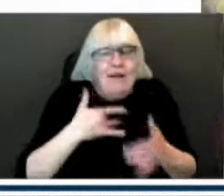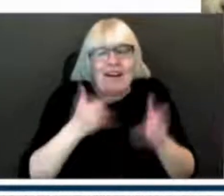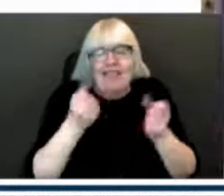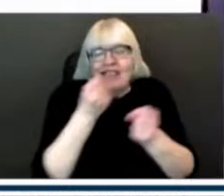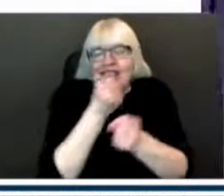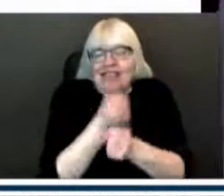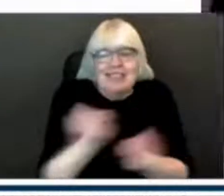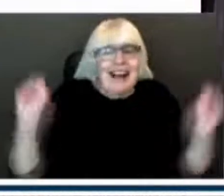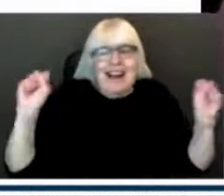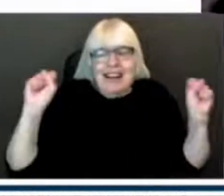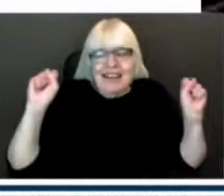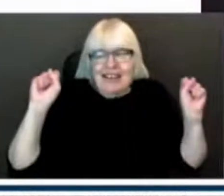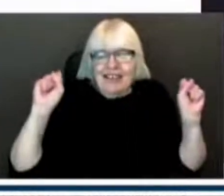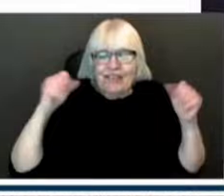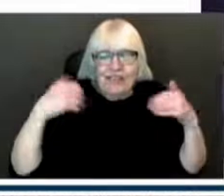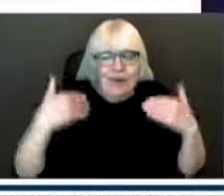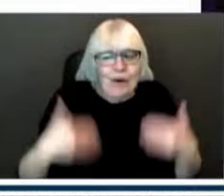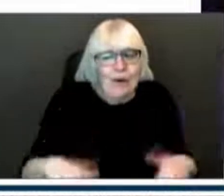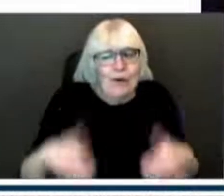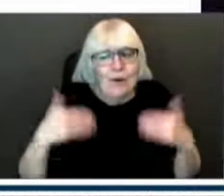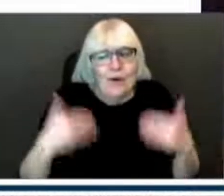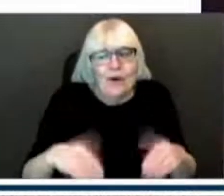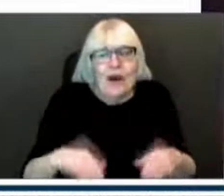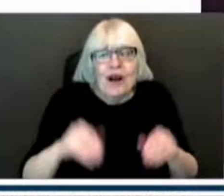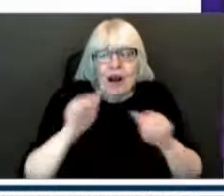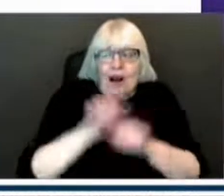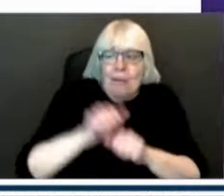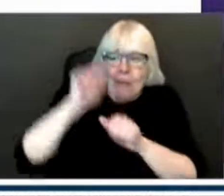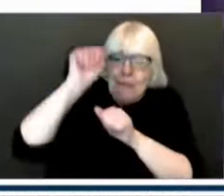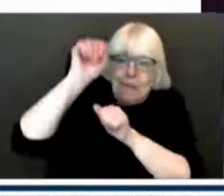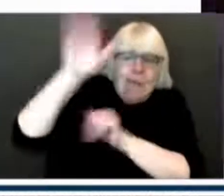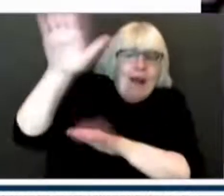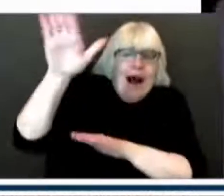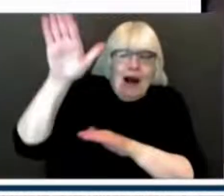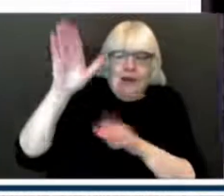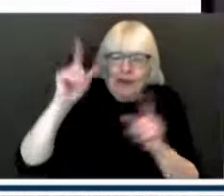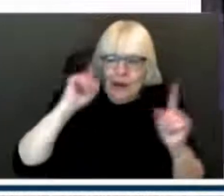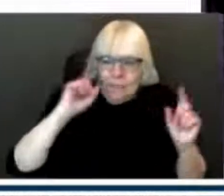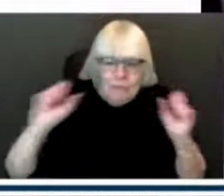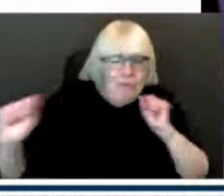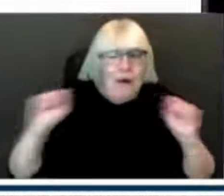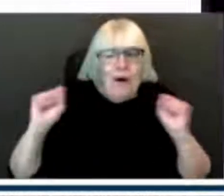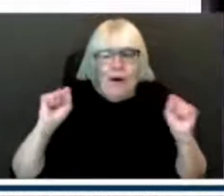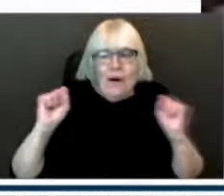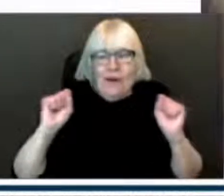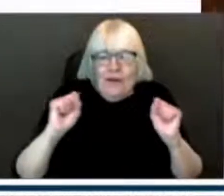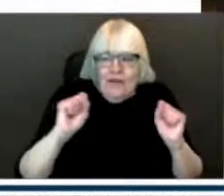mountains move. You're the reason why we're going.